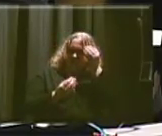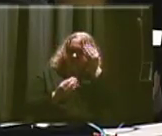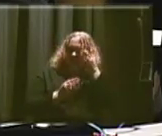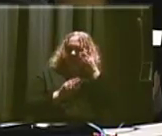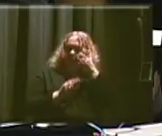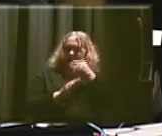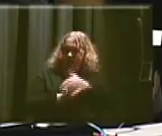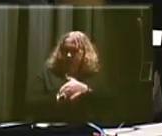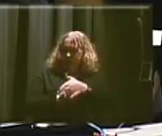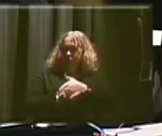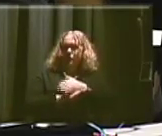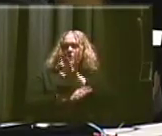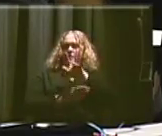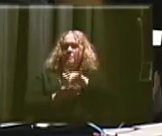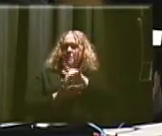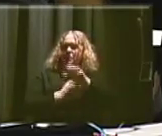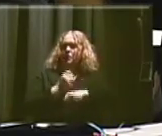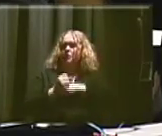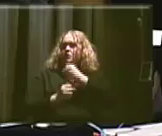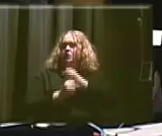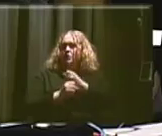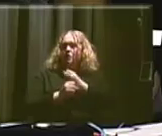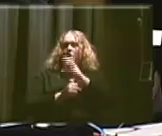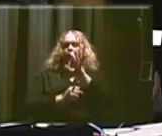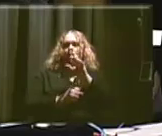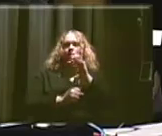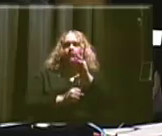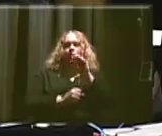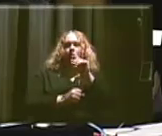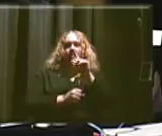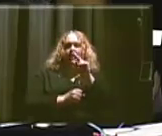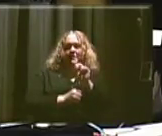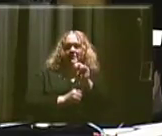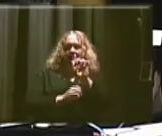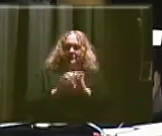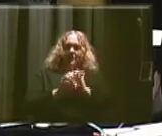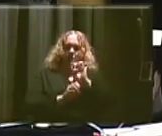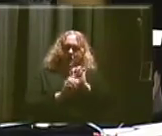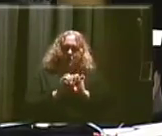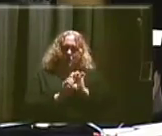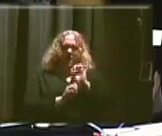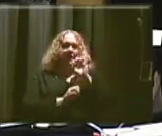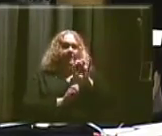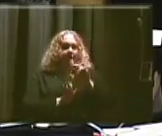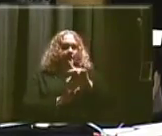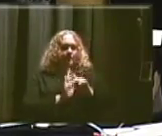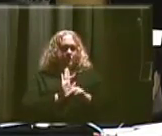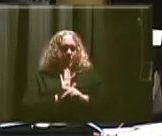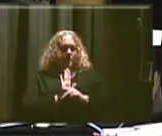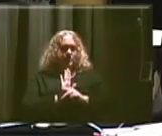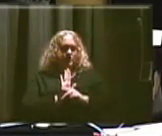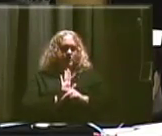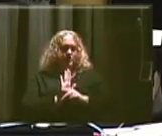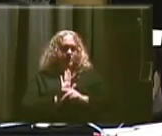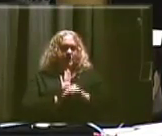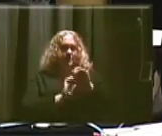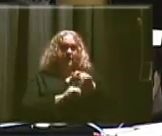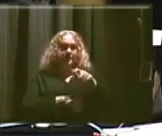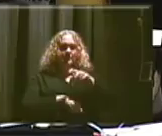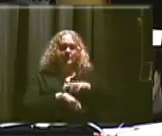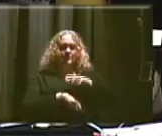mid-year formative evaluation, and that is what your policy says. That's the timing that your